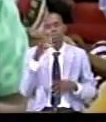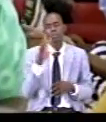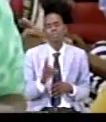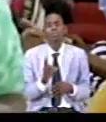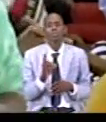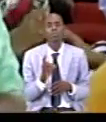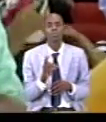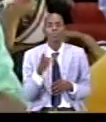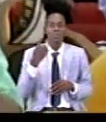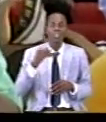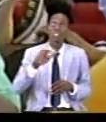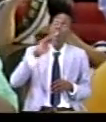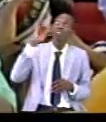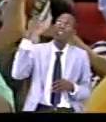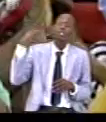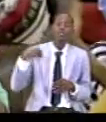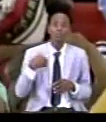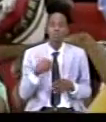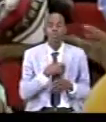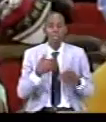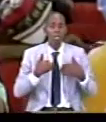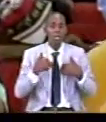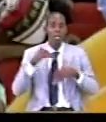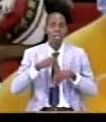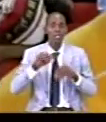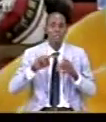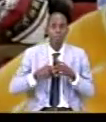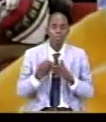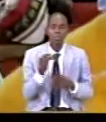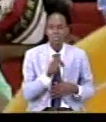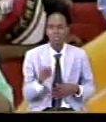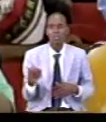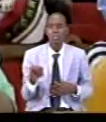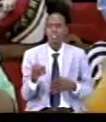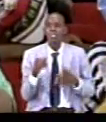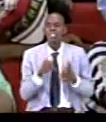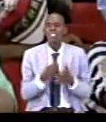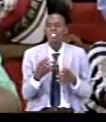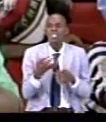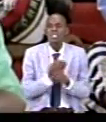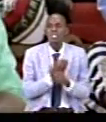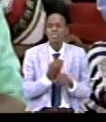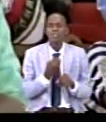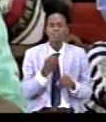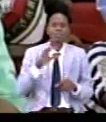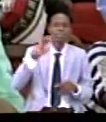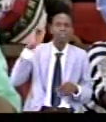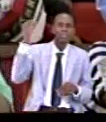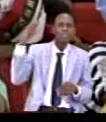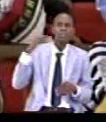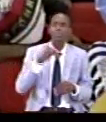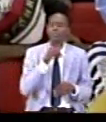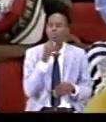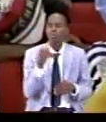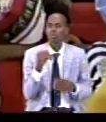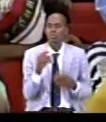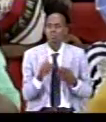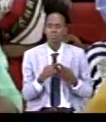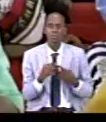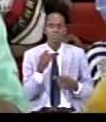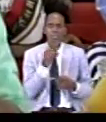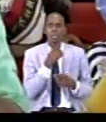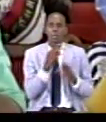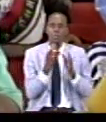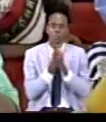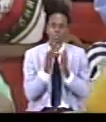The former grace we had, the grace not to be loud, the dead grace not to want to vault self. Let's pray and say, God,